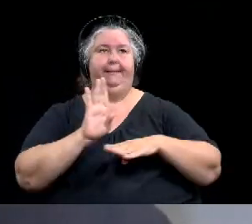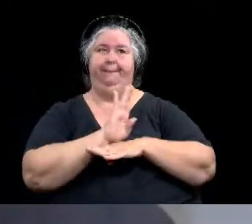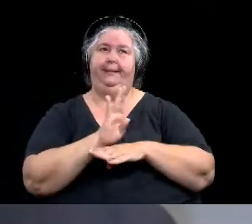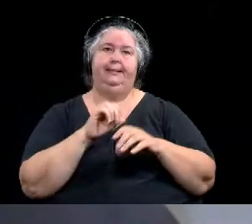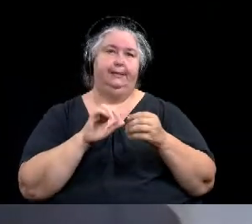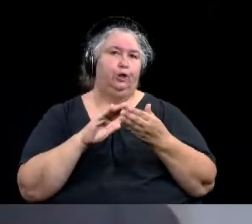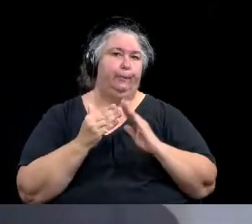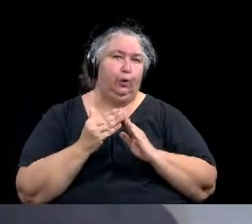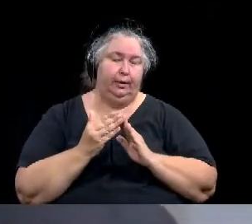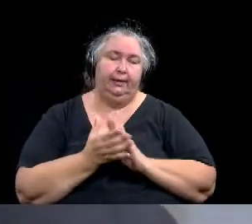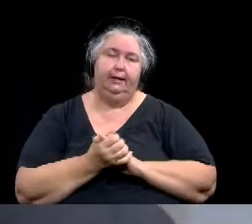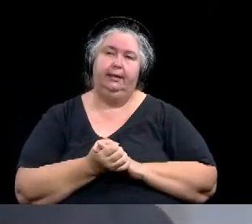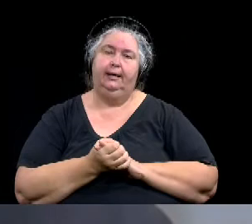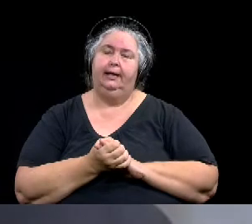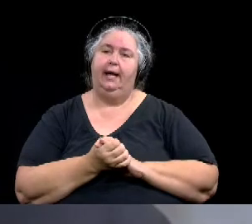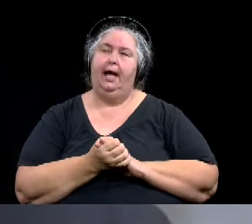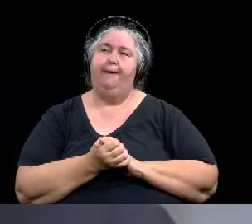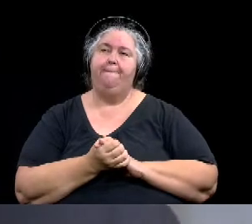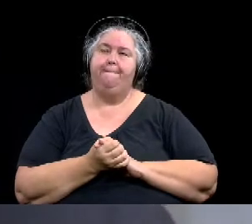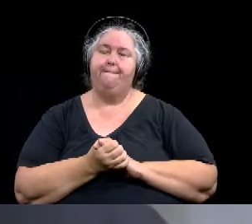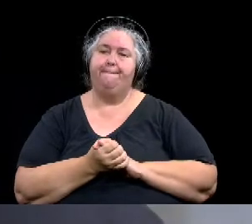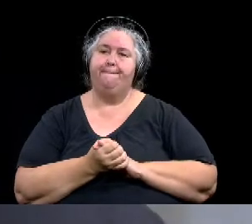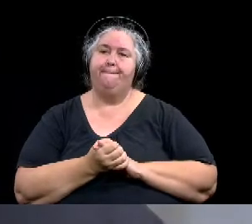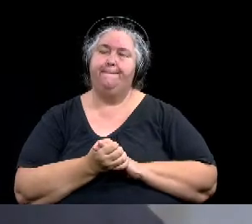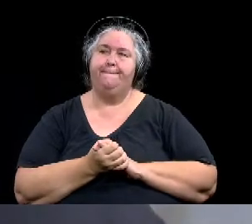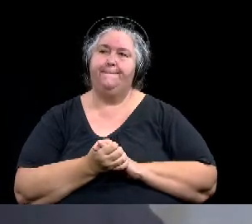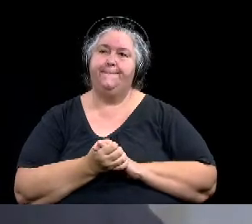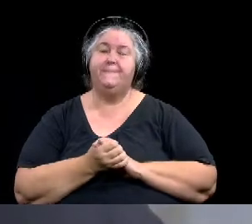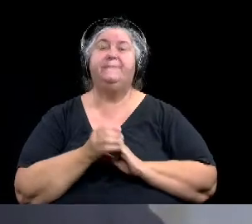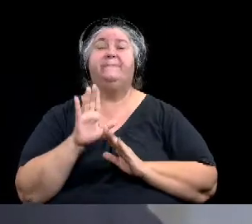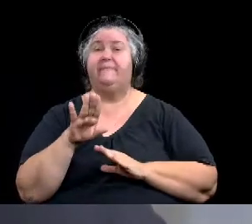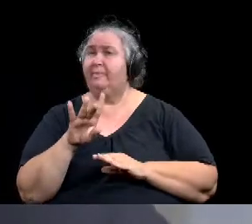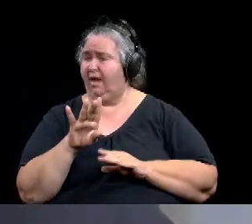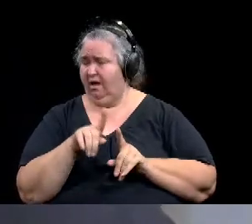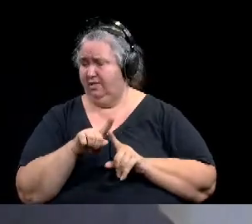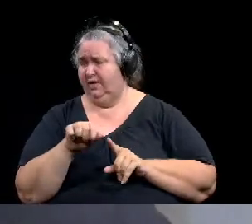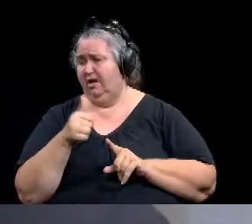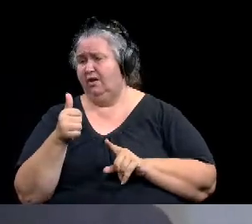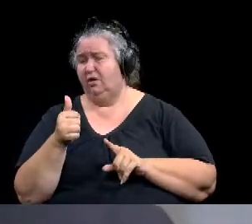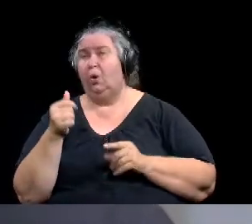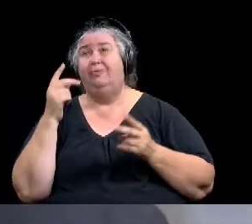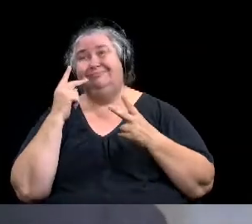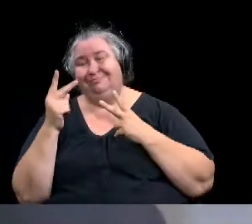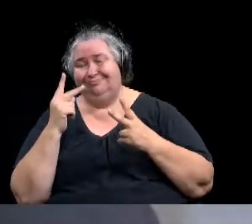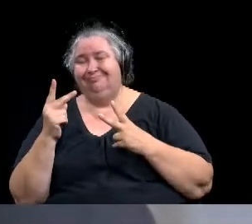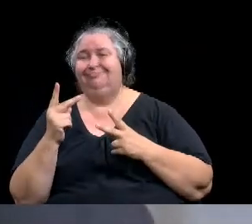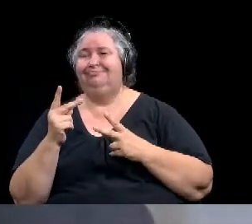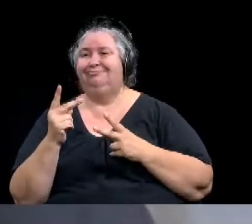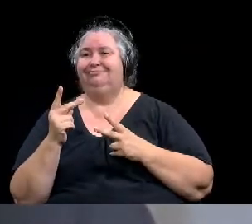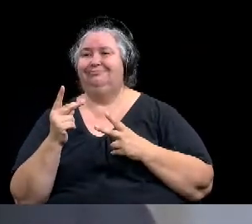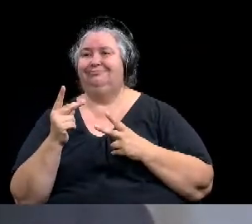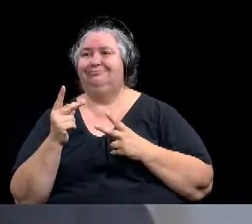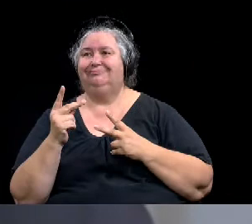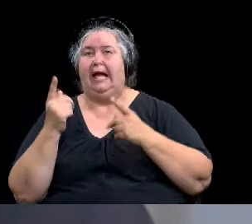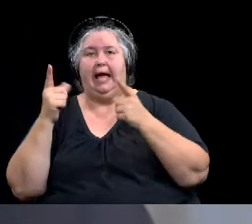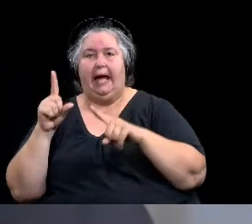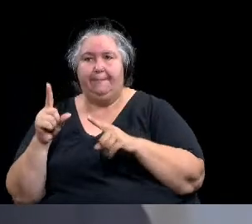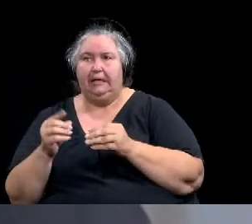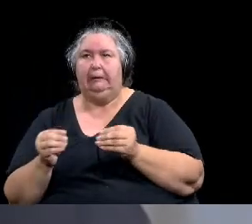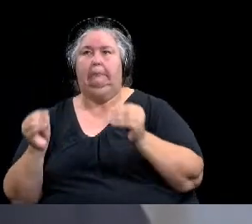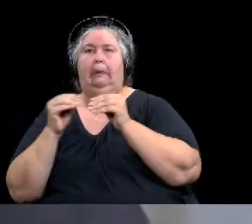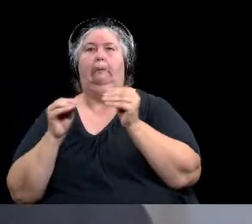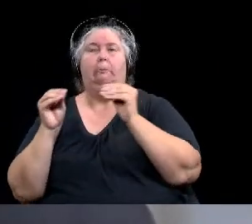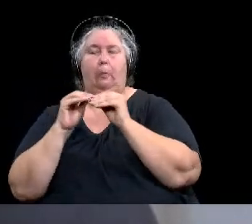community. Also, the other thing that we've seen a increase in